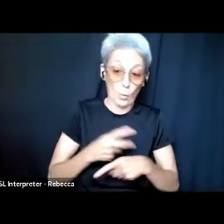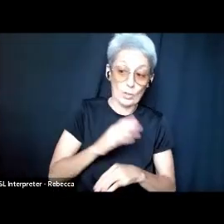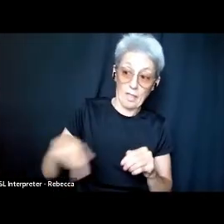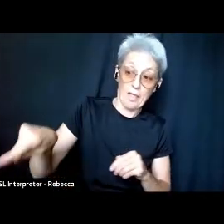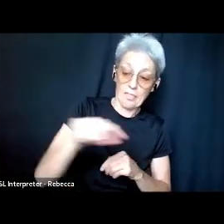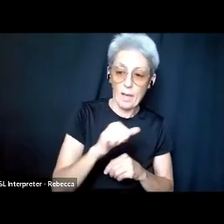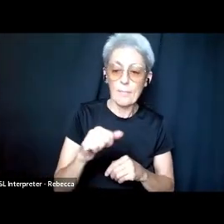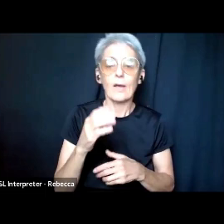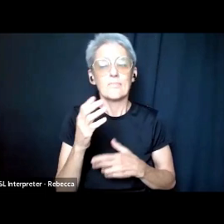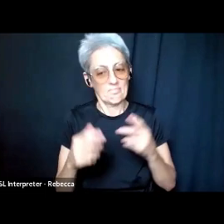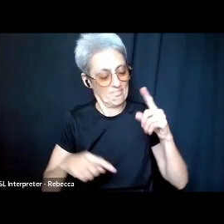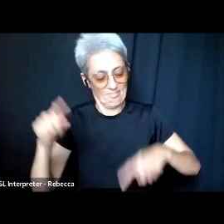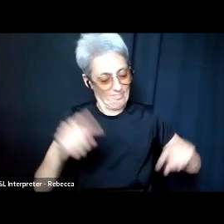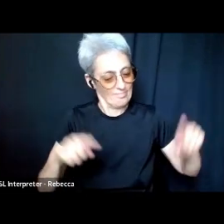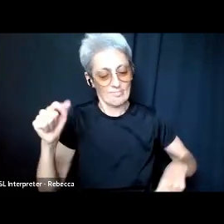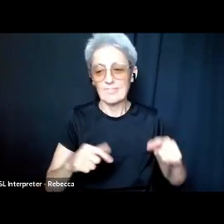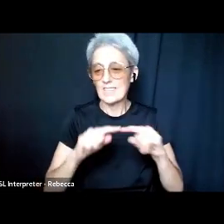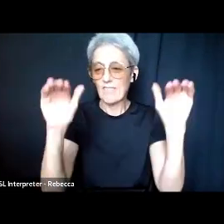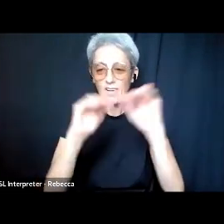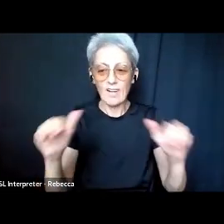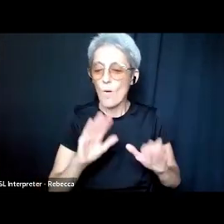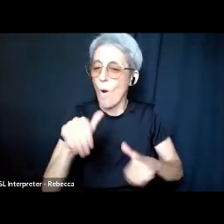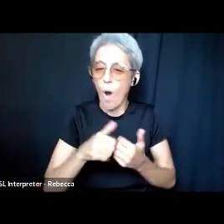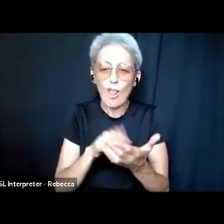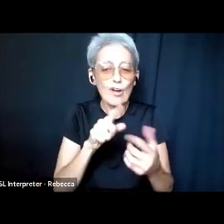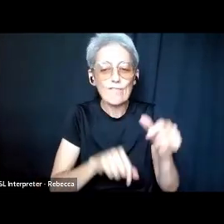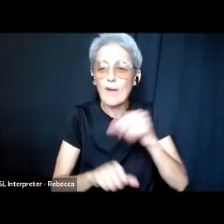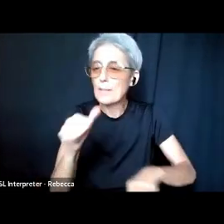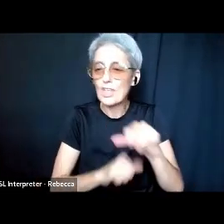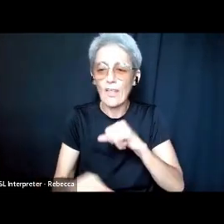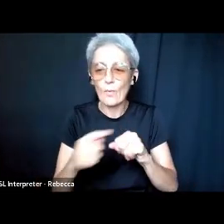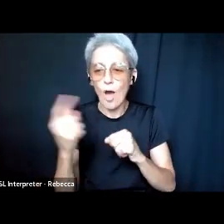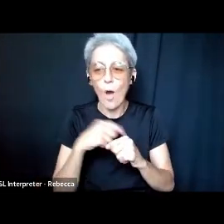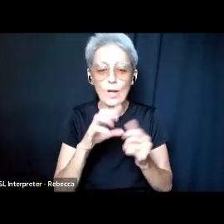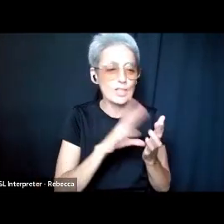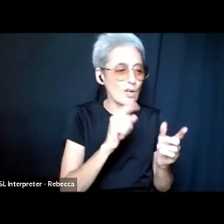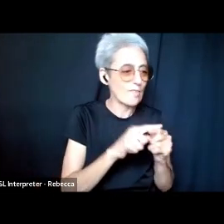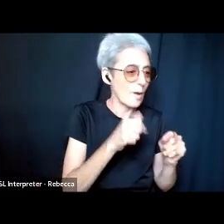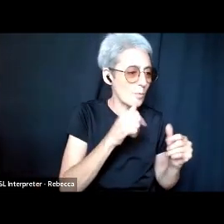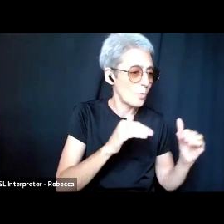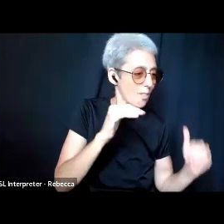you are. We're all constantly learning from each other. If you go to the next slide, please.